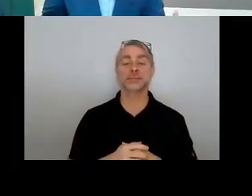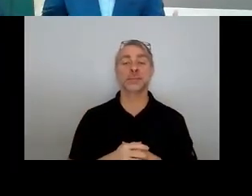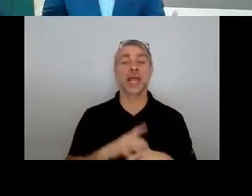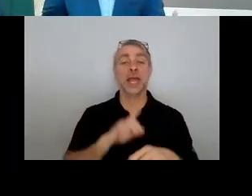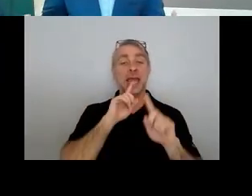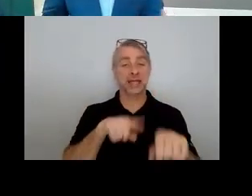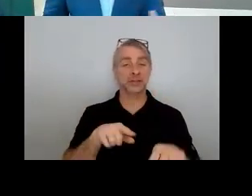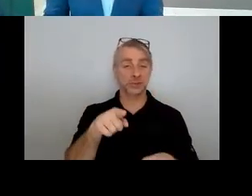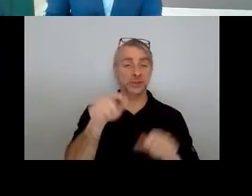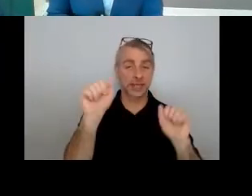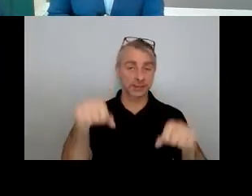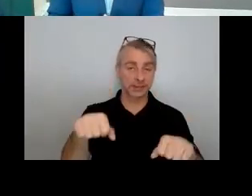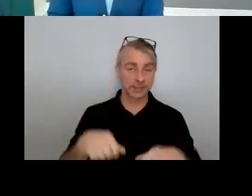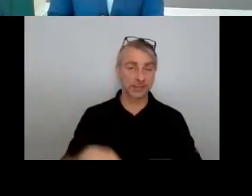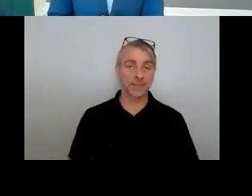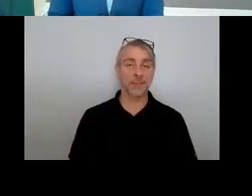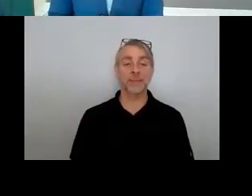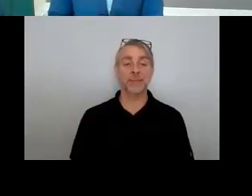can do that.